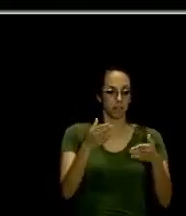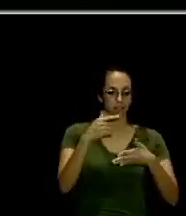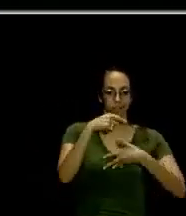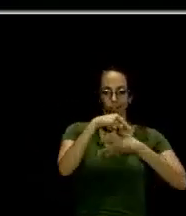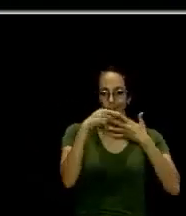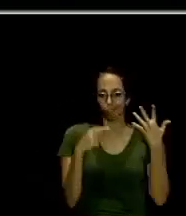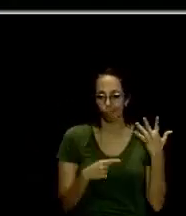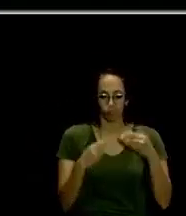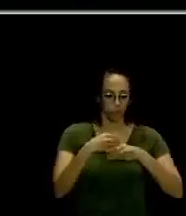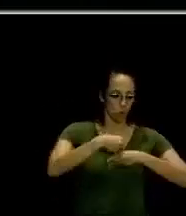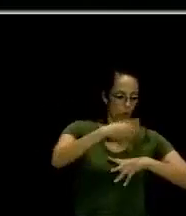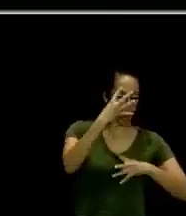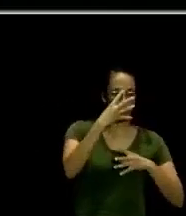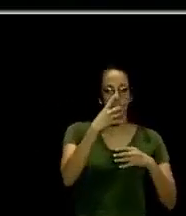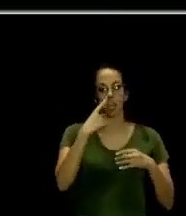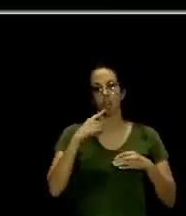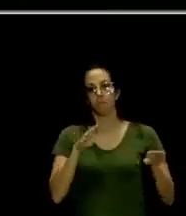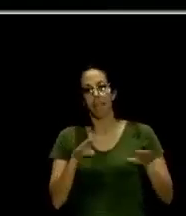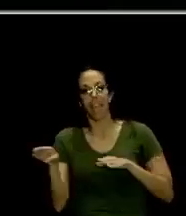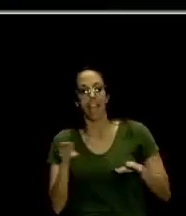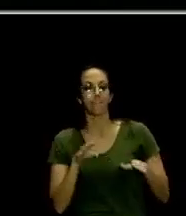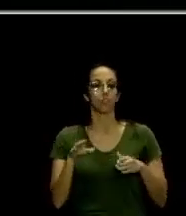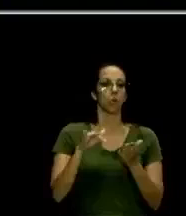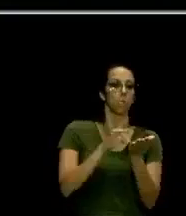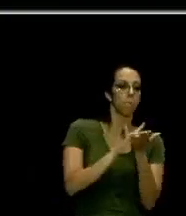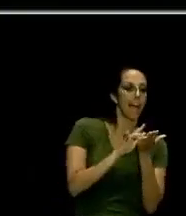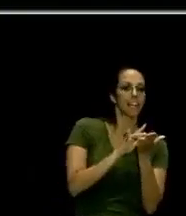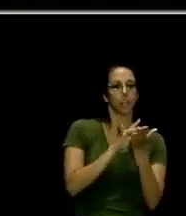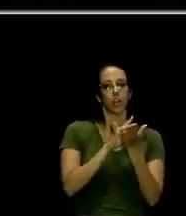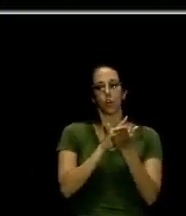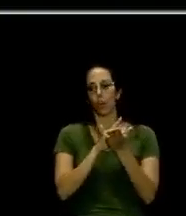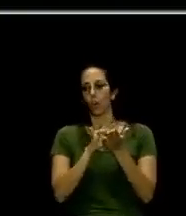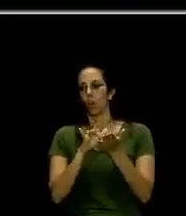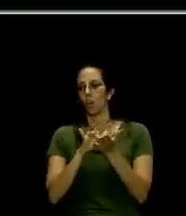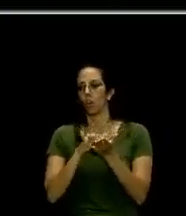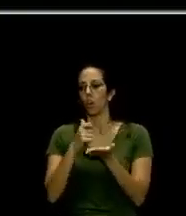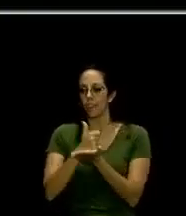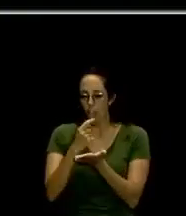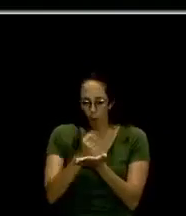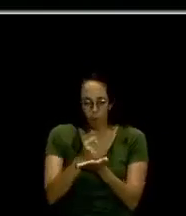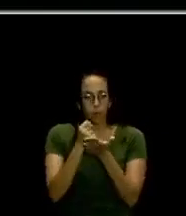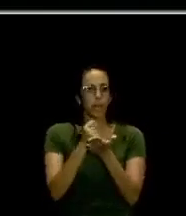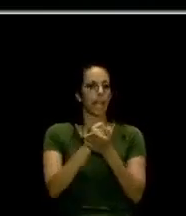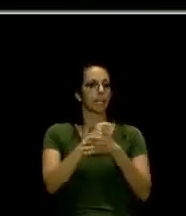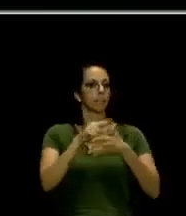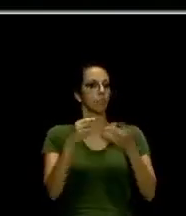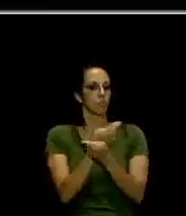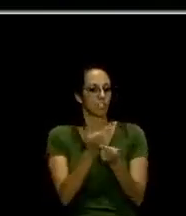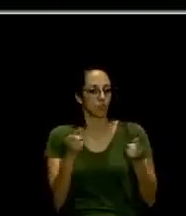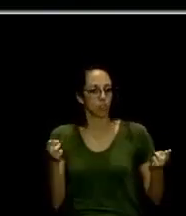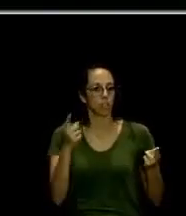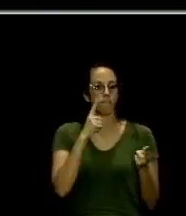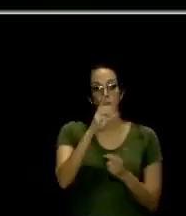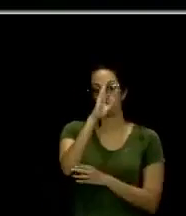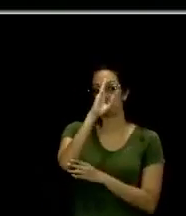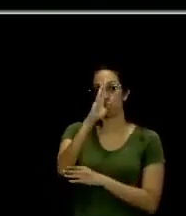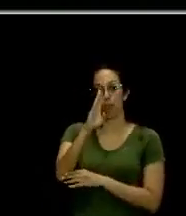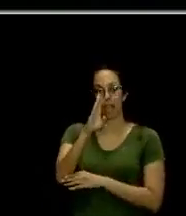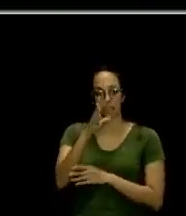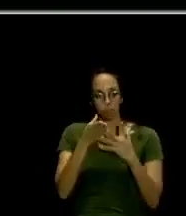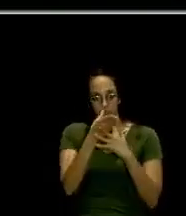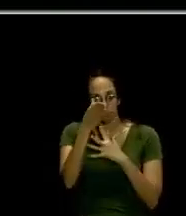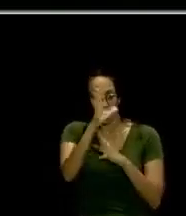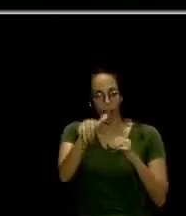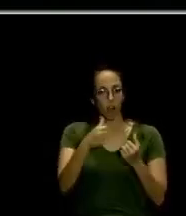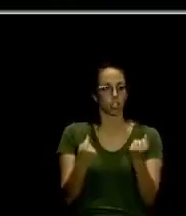social, medical, and therapeutic supports through a dynamic provider network, as well as resources and direct navigation to further